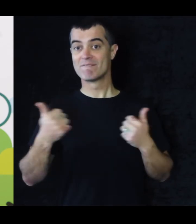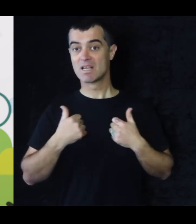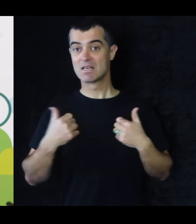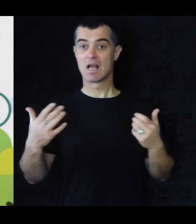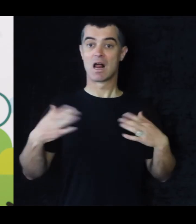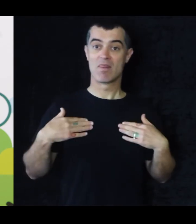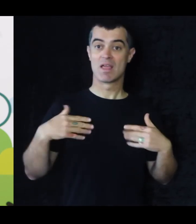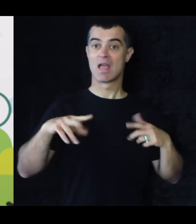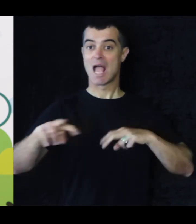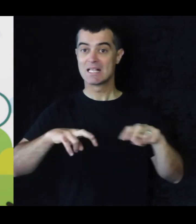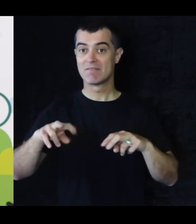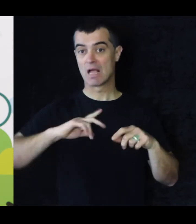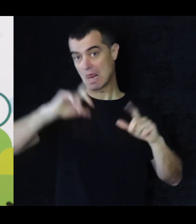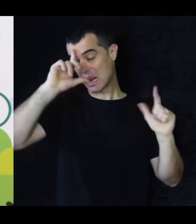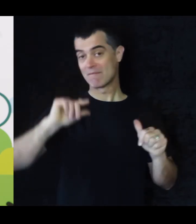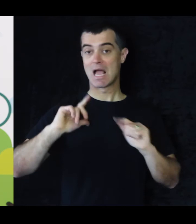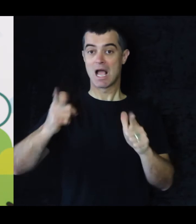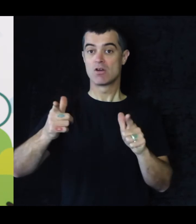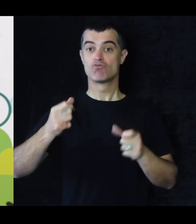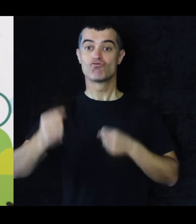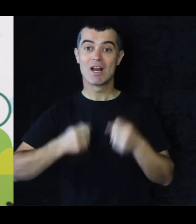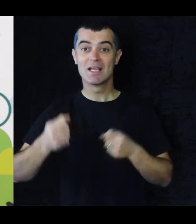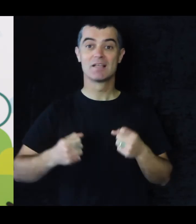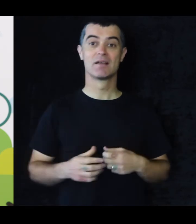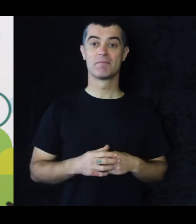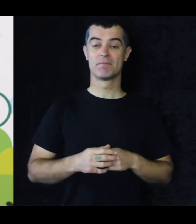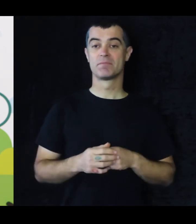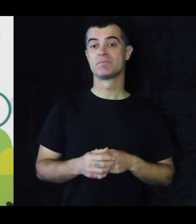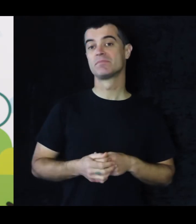and healthy and active. I love getting out and running.